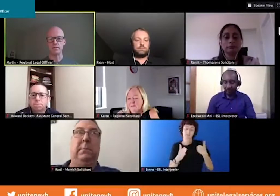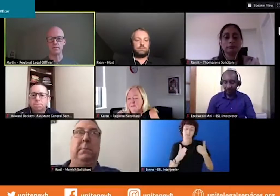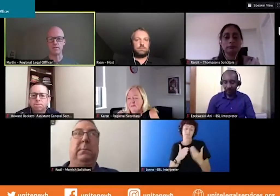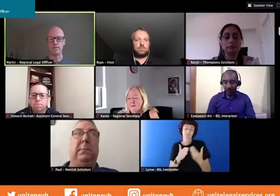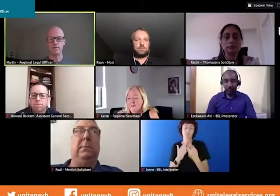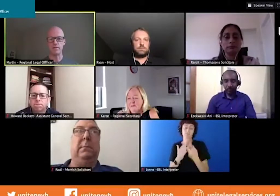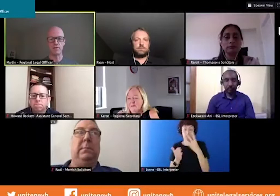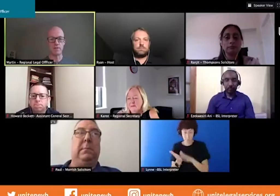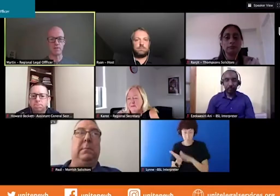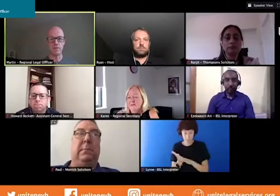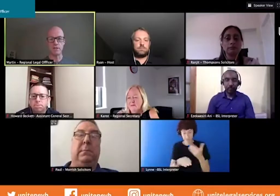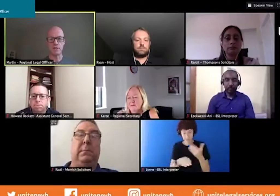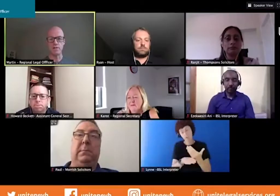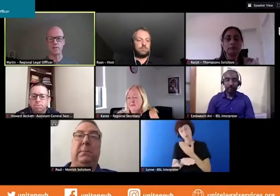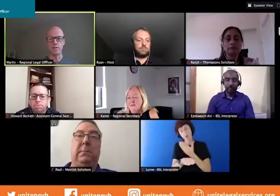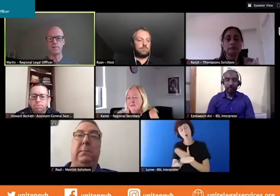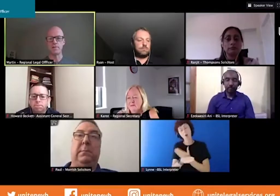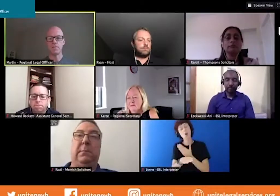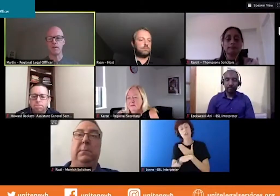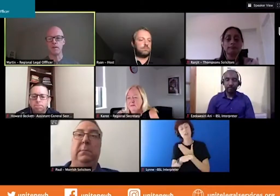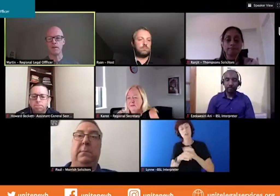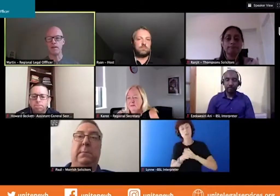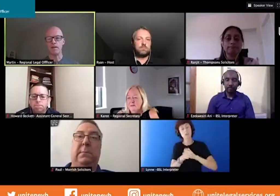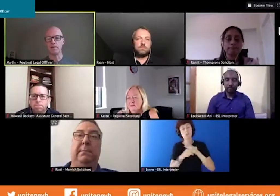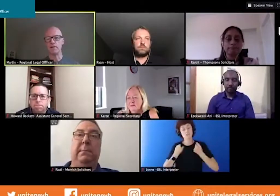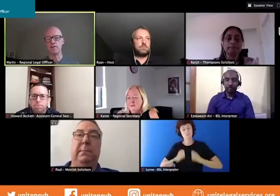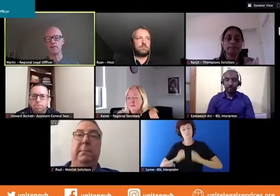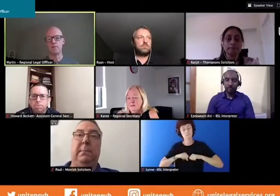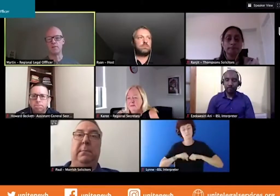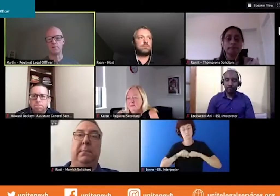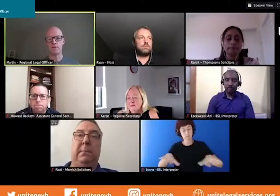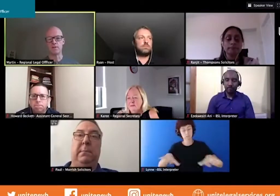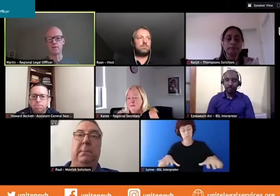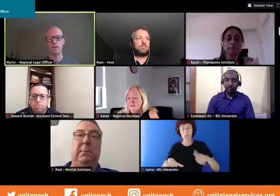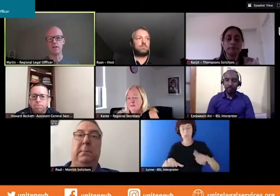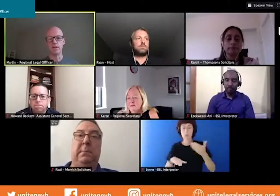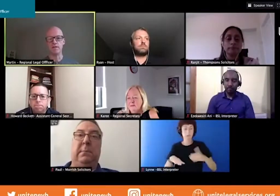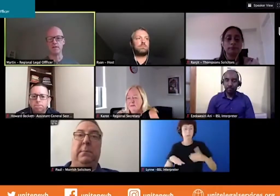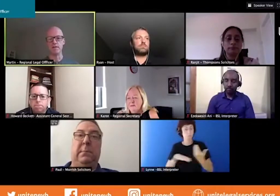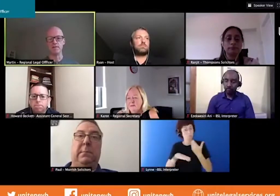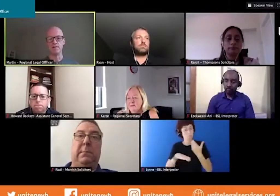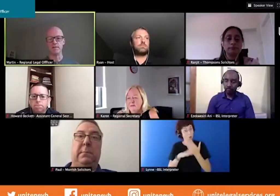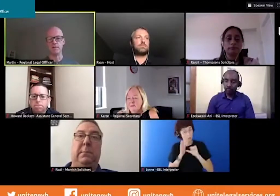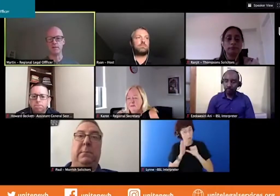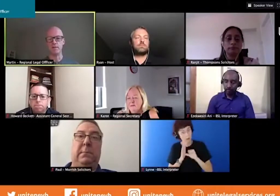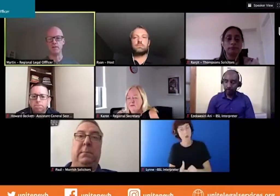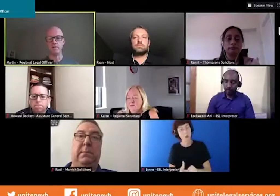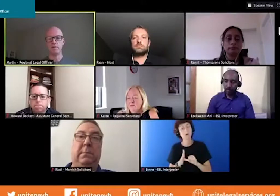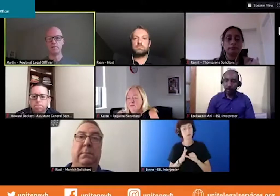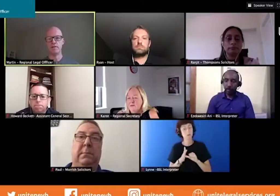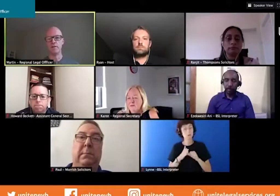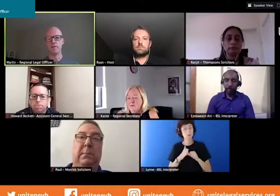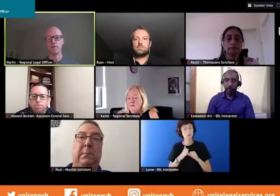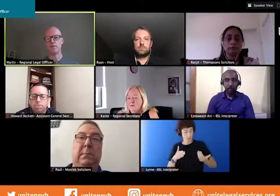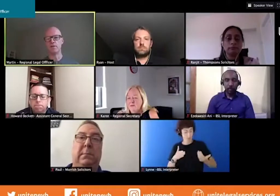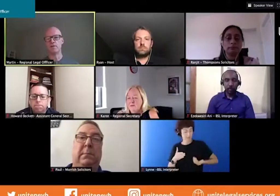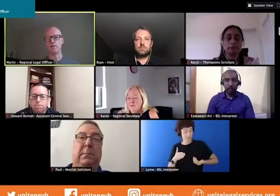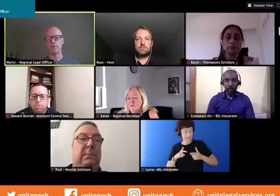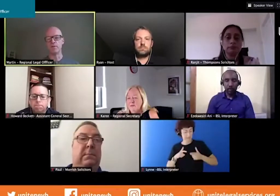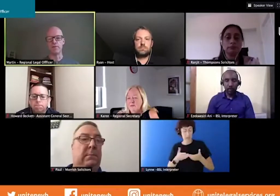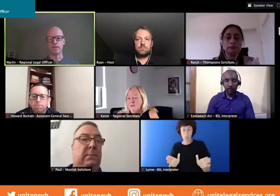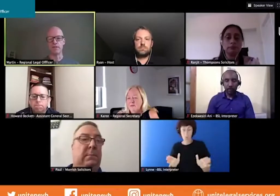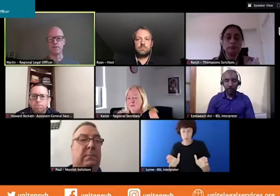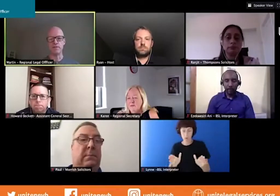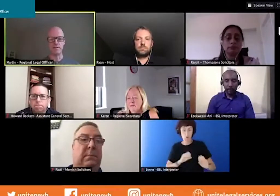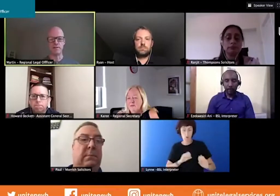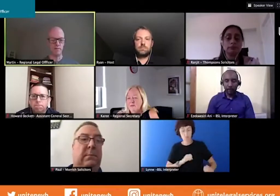stages to keep businesses running, and they've been working to provide things, and maybe